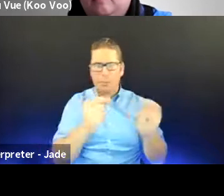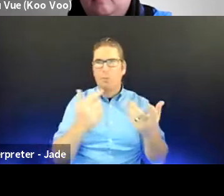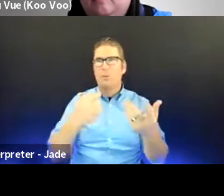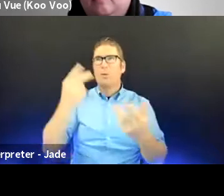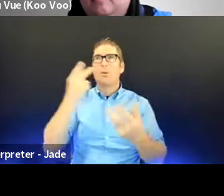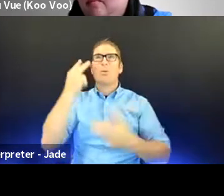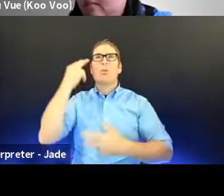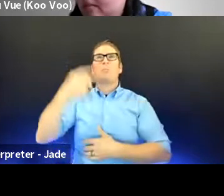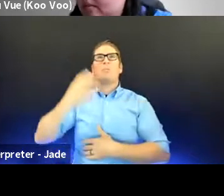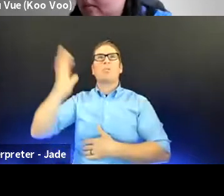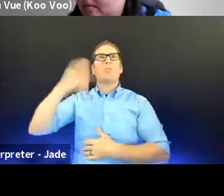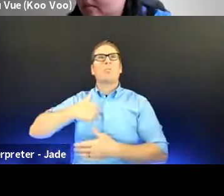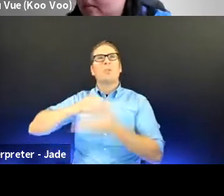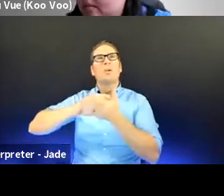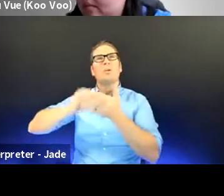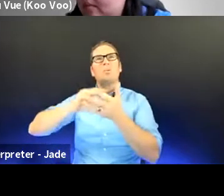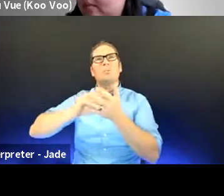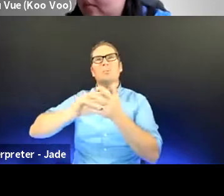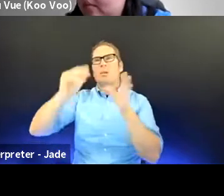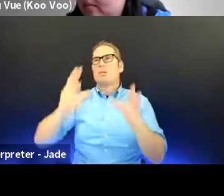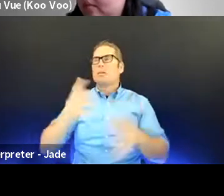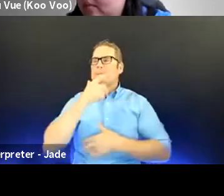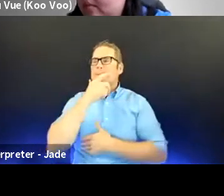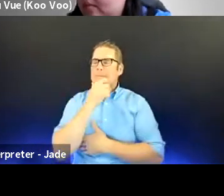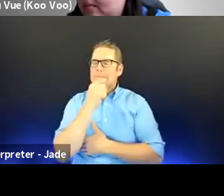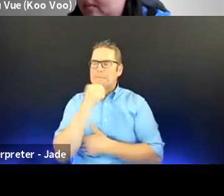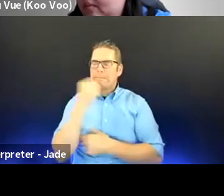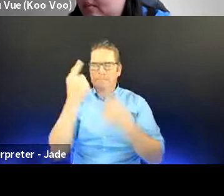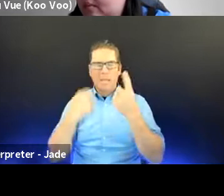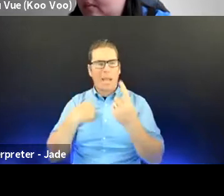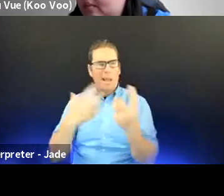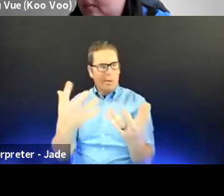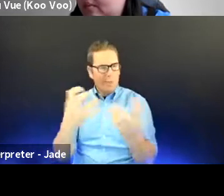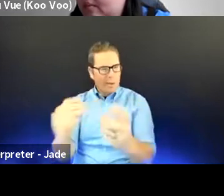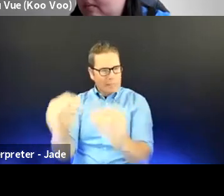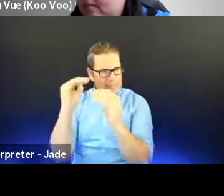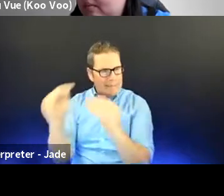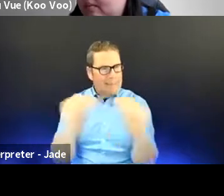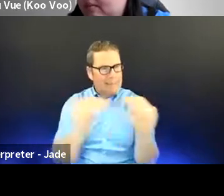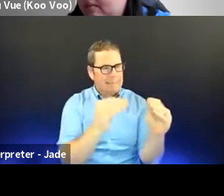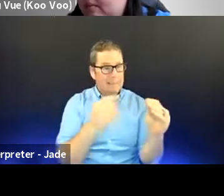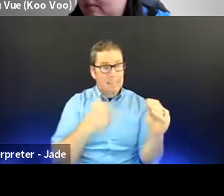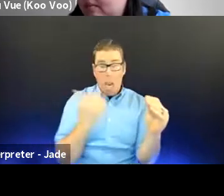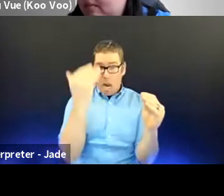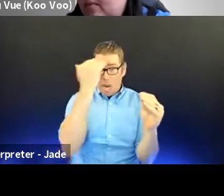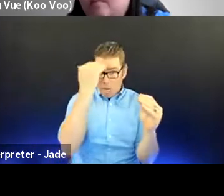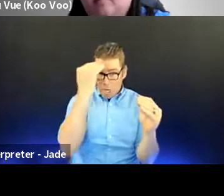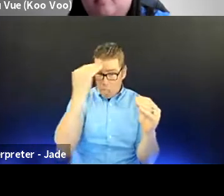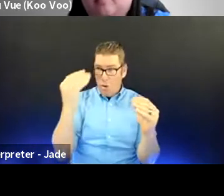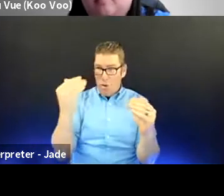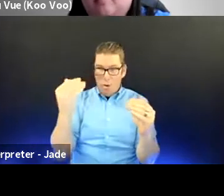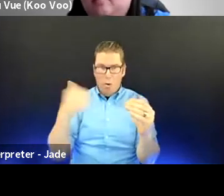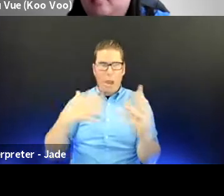as a student and knowing I wanted to teach, I knew I wanted to teach at a large, diverse